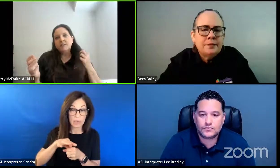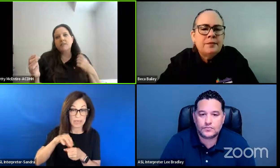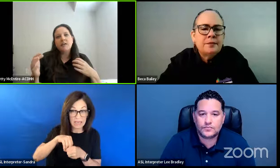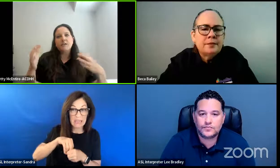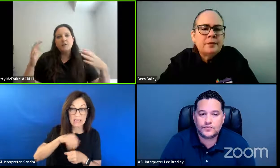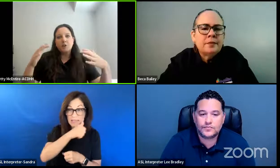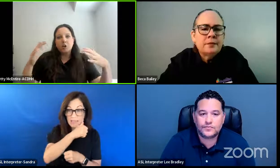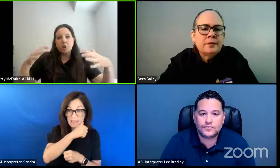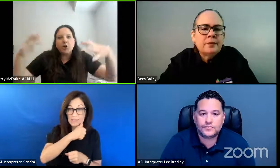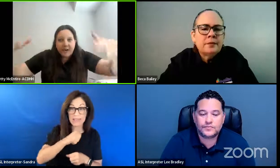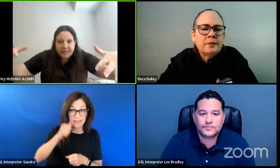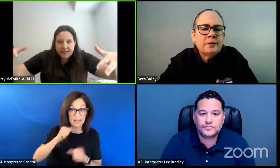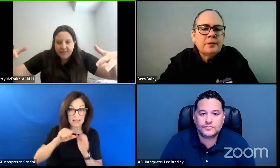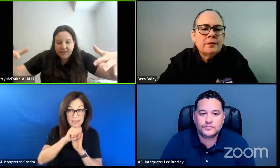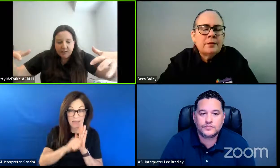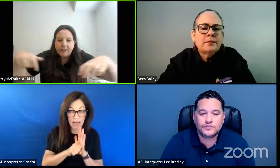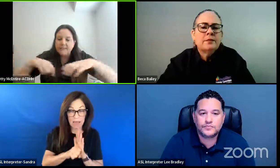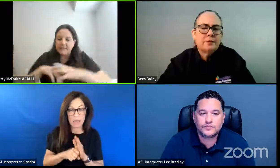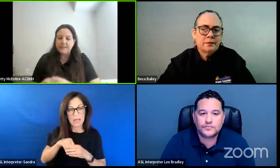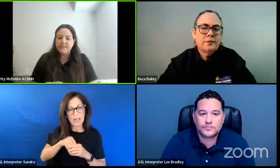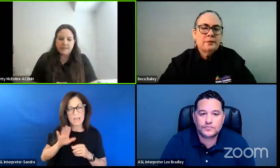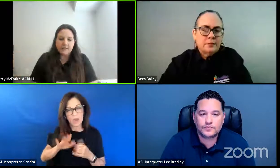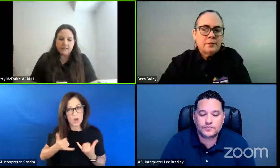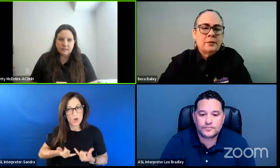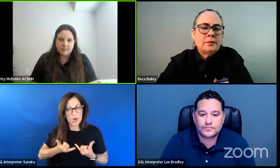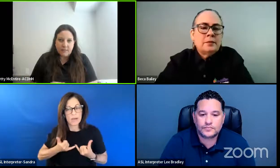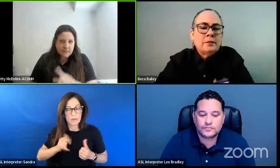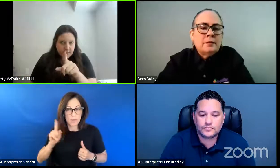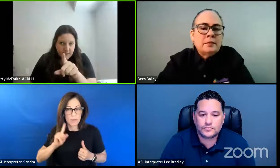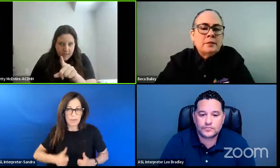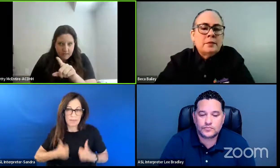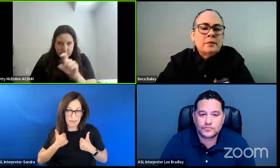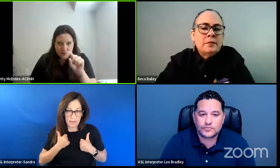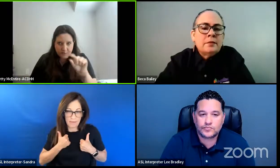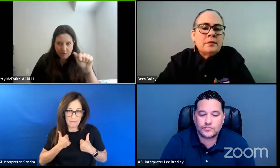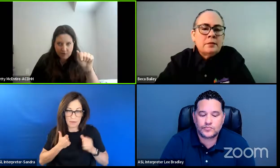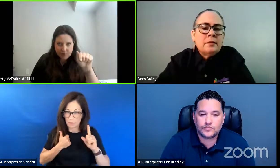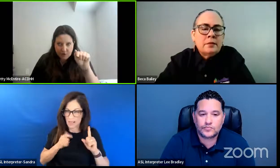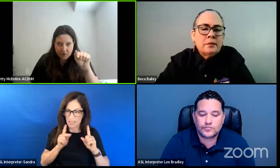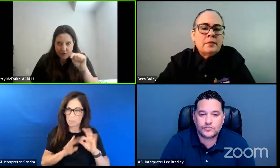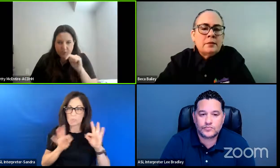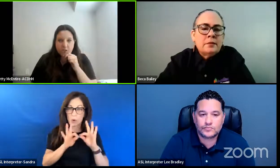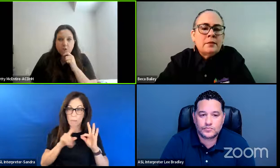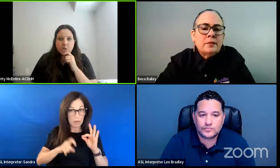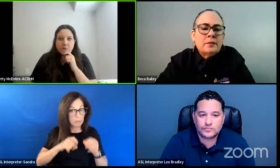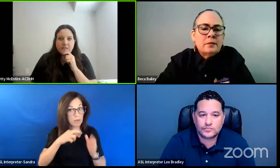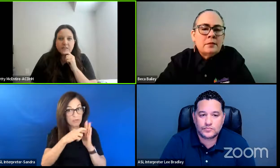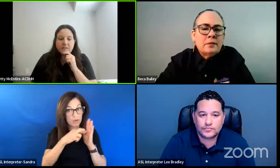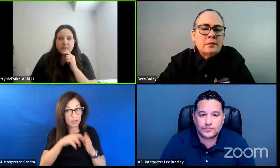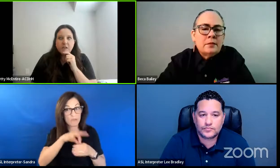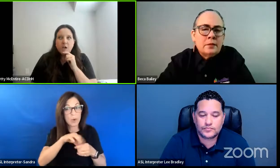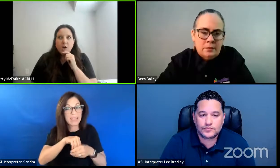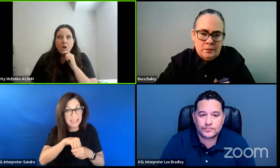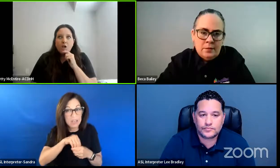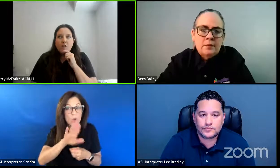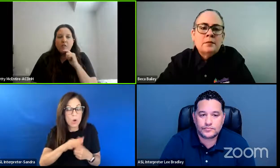state, in their current residence, that's the key. You have to be registered to vote in your current